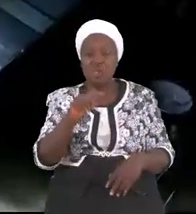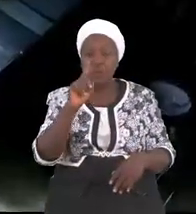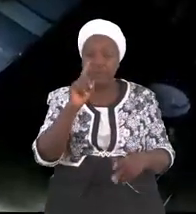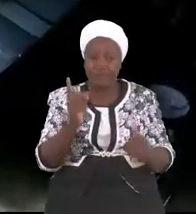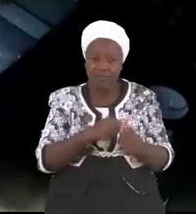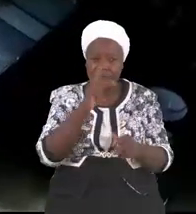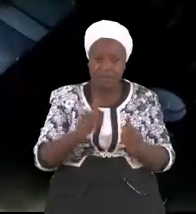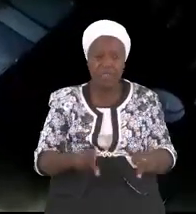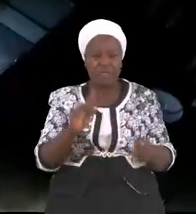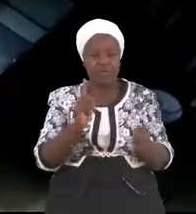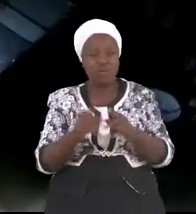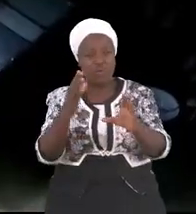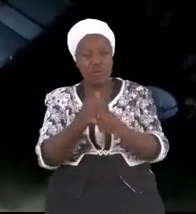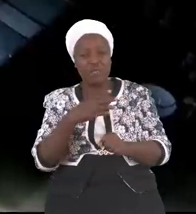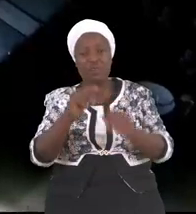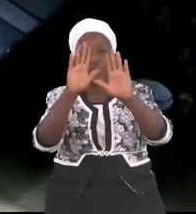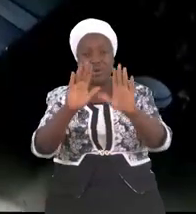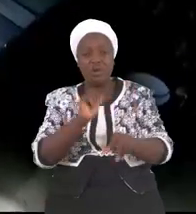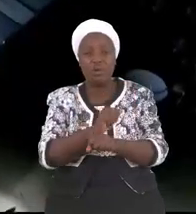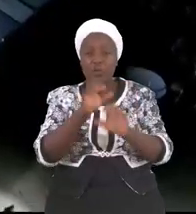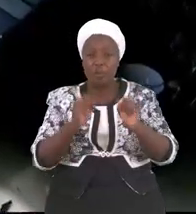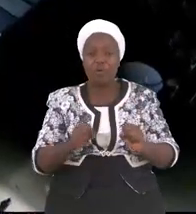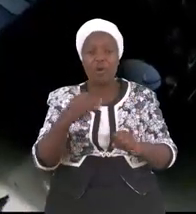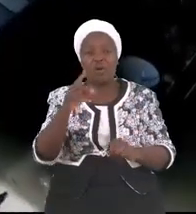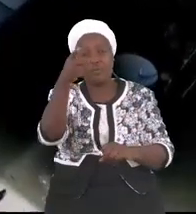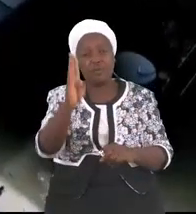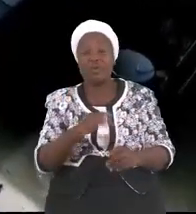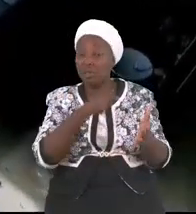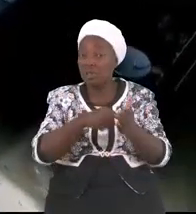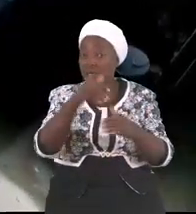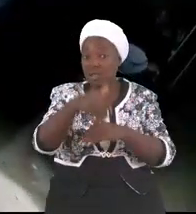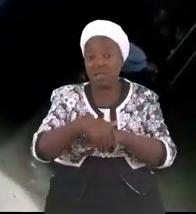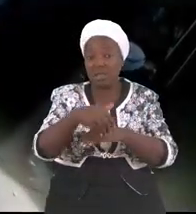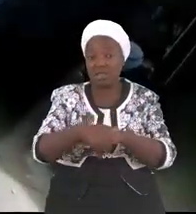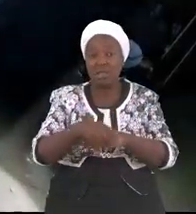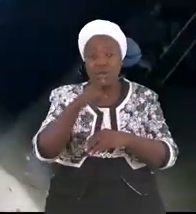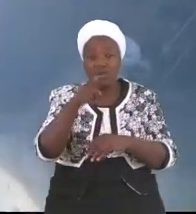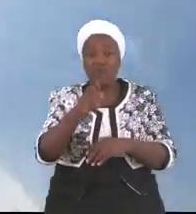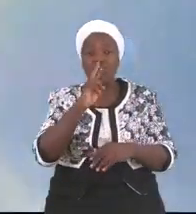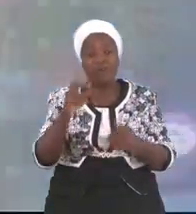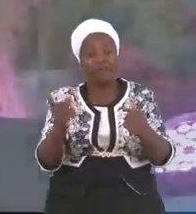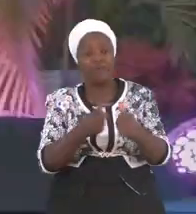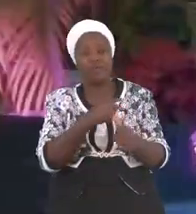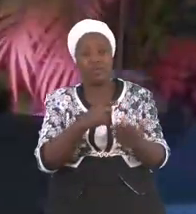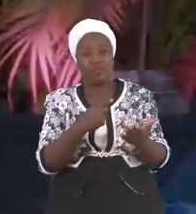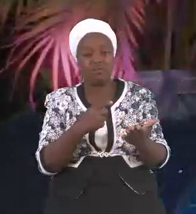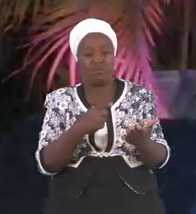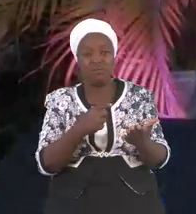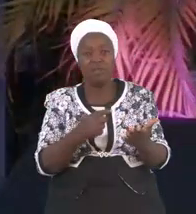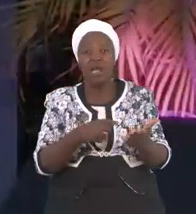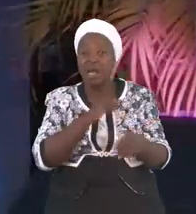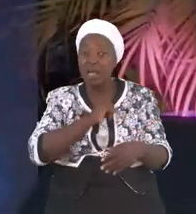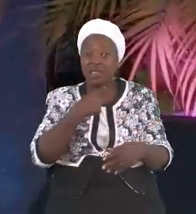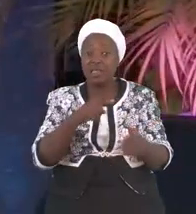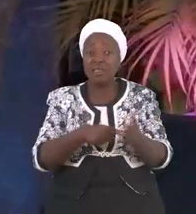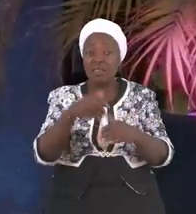recipient of the miracle power of God. Tonight, you are first. I said tonight,